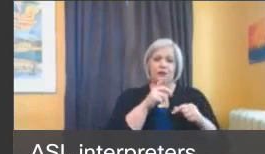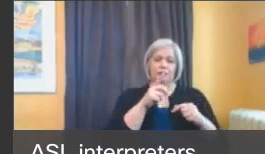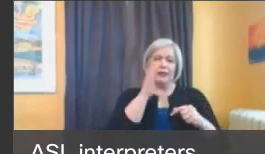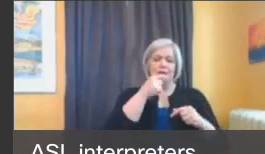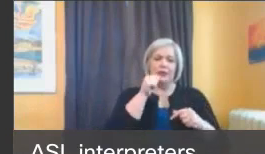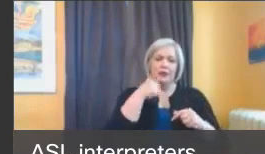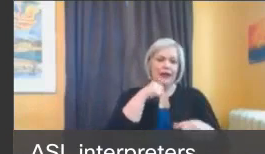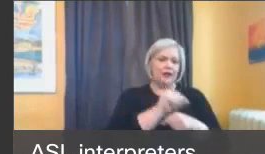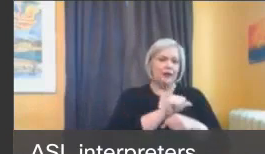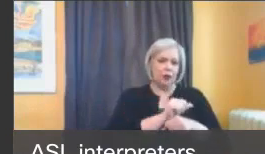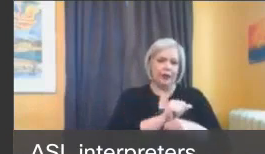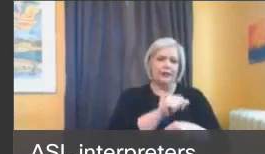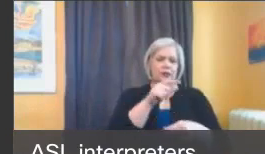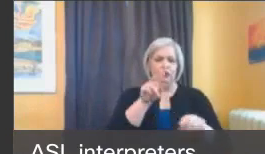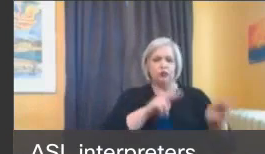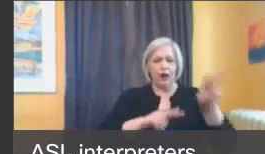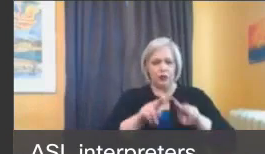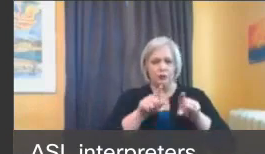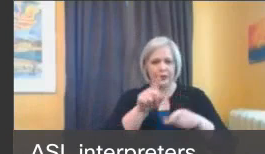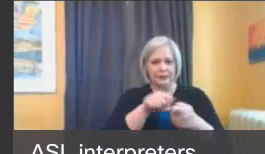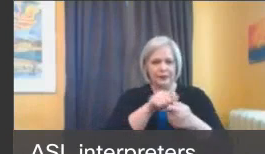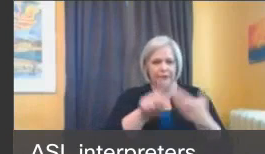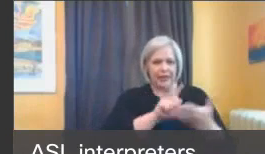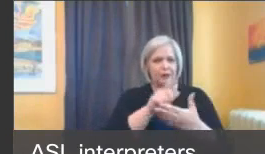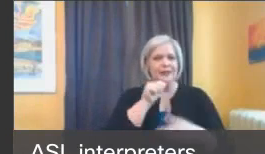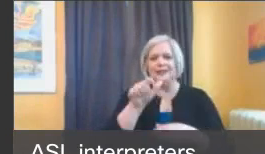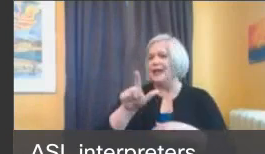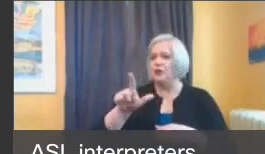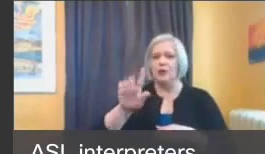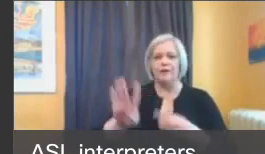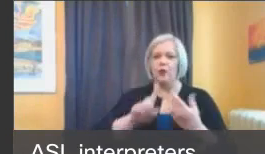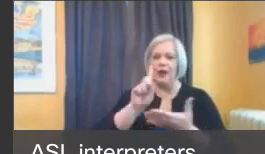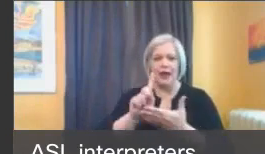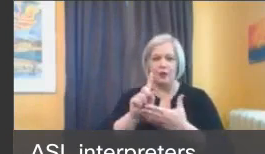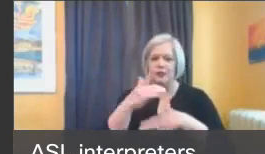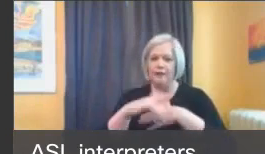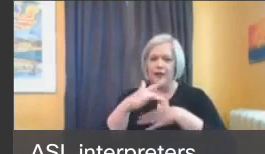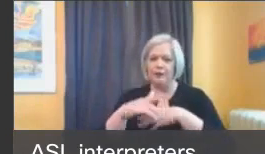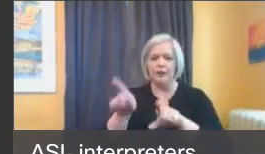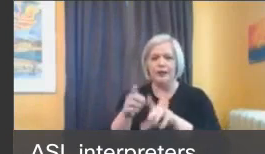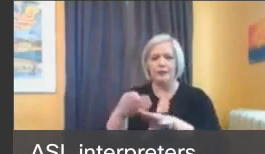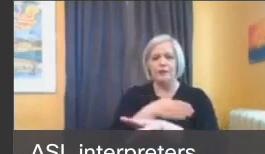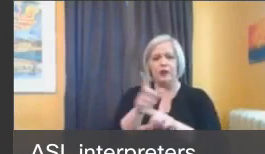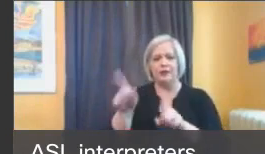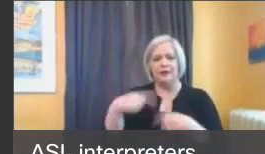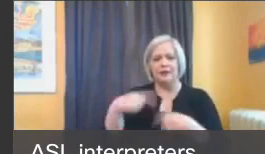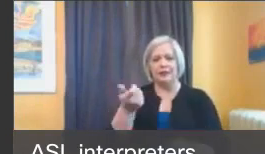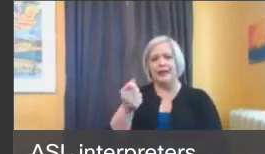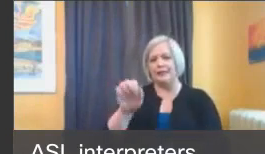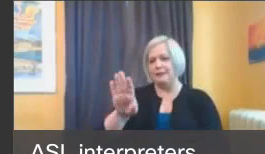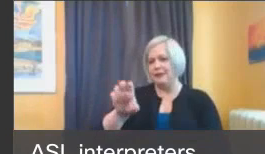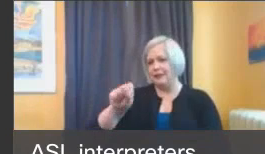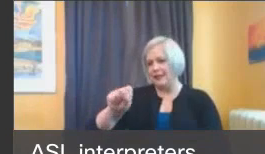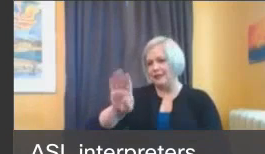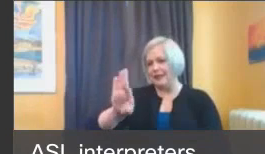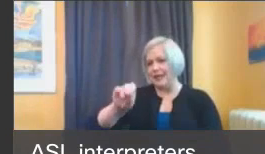hours, and then we take it away. So we don't have the 24-hour drop boxes like we had before since SB 90. But you know, as far as being fire